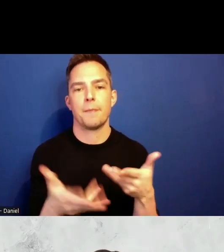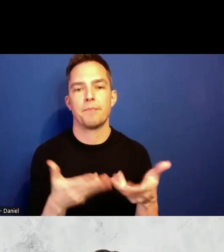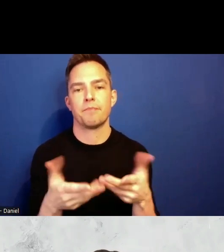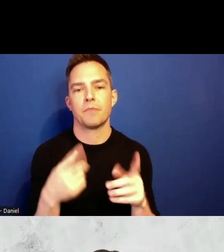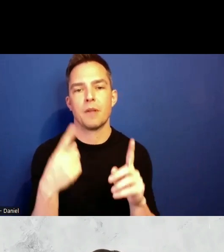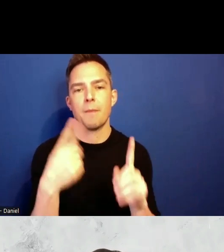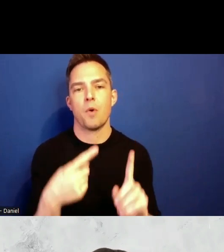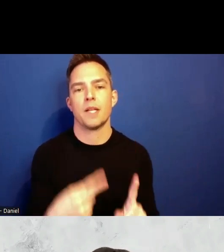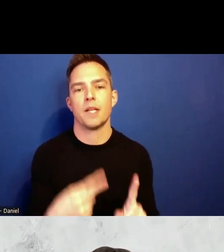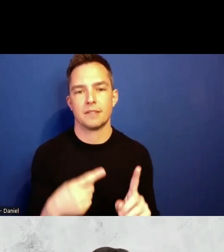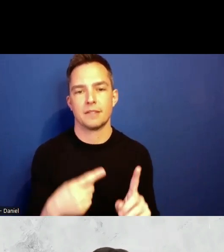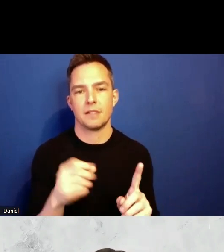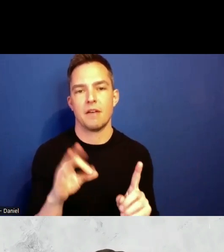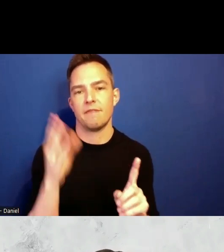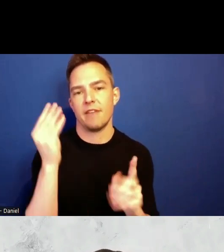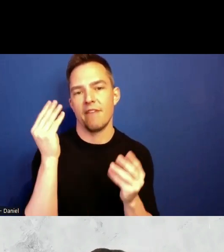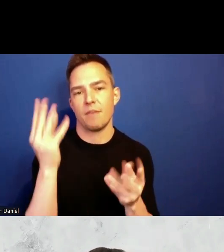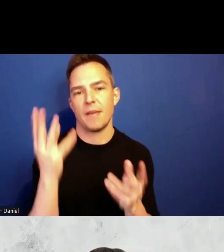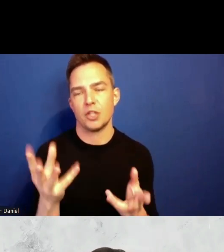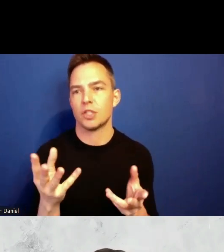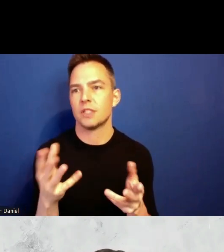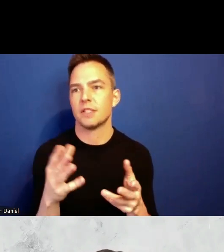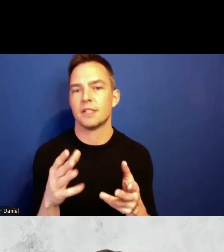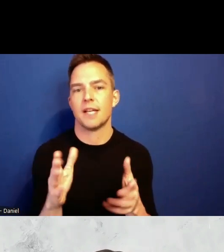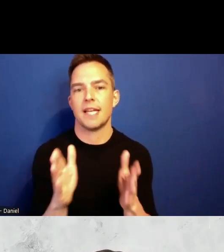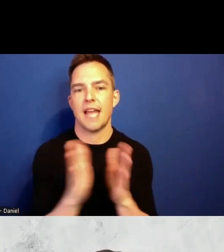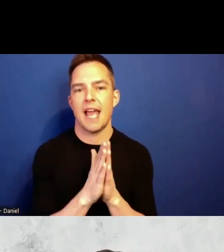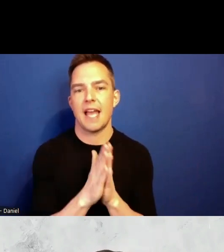points of information and asks.